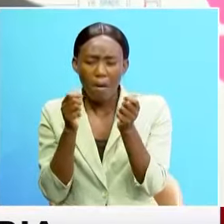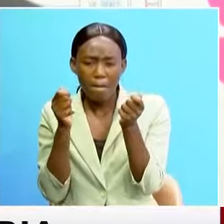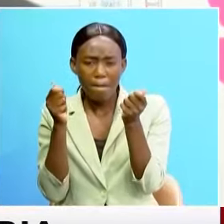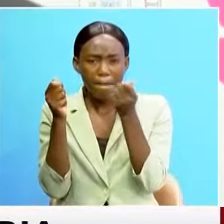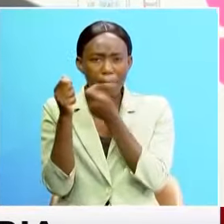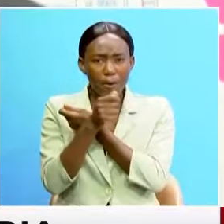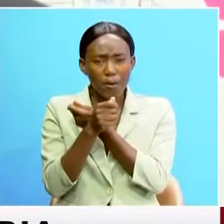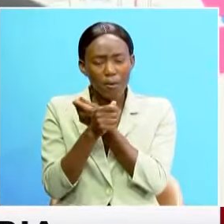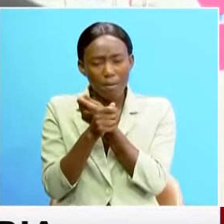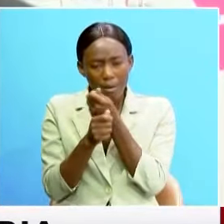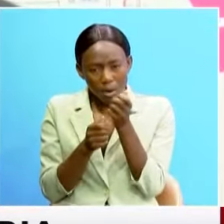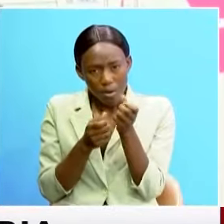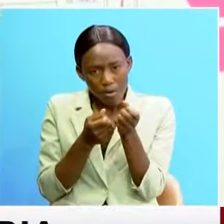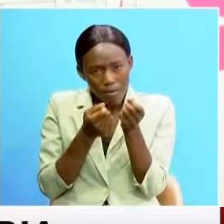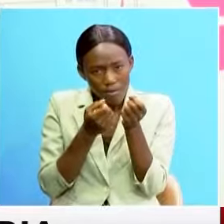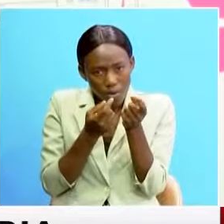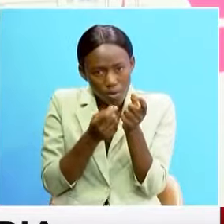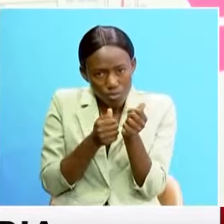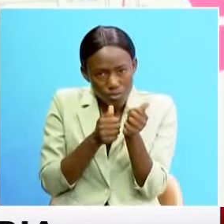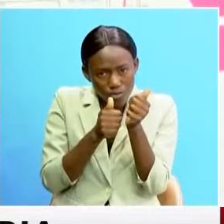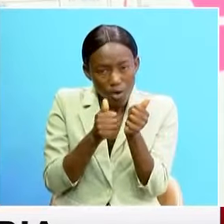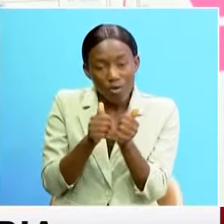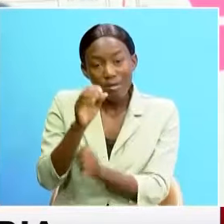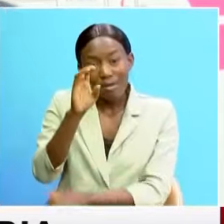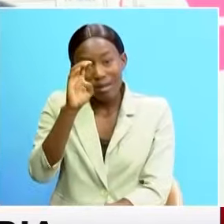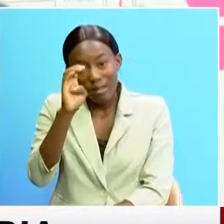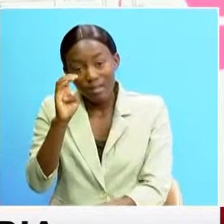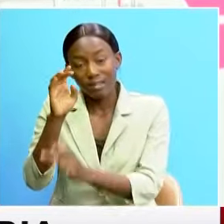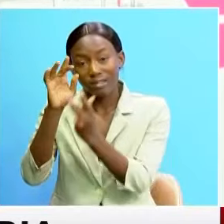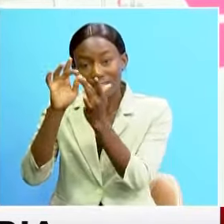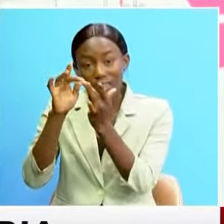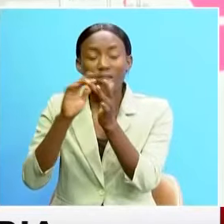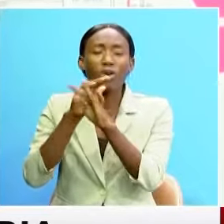Information and Media Minister appeals to Chinese investors.